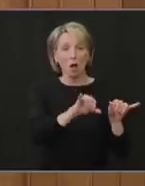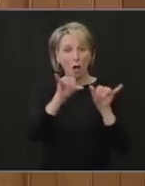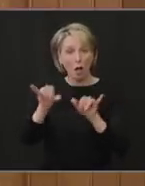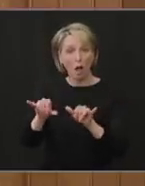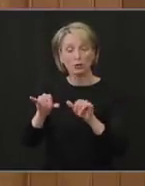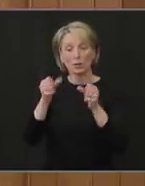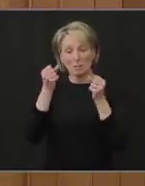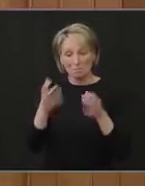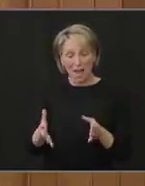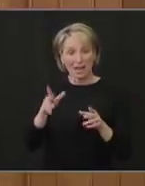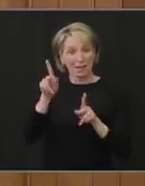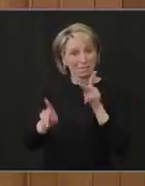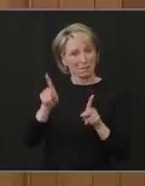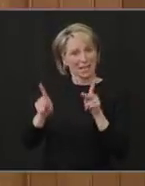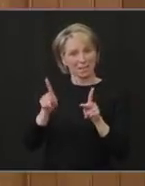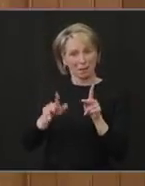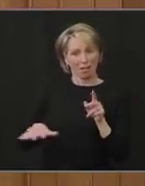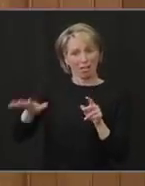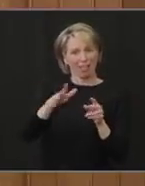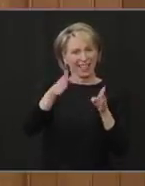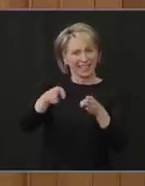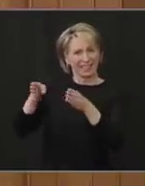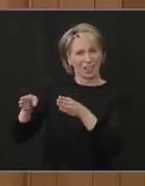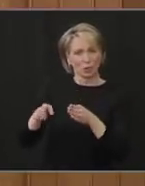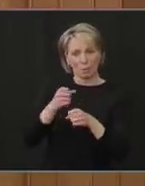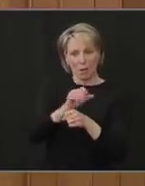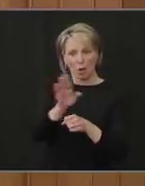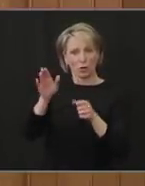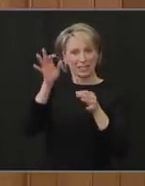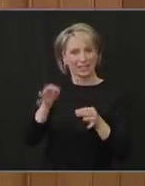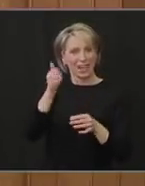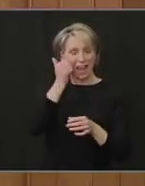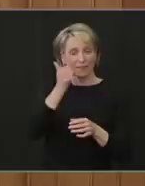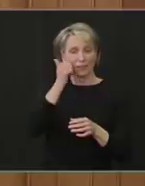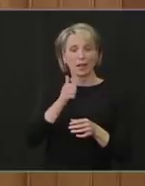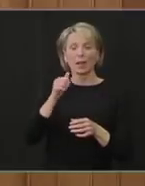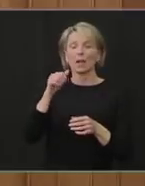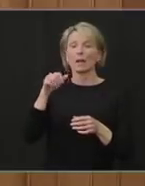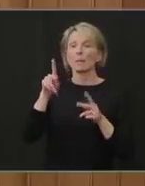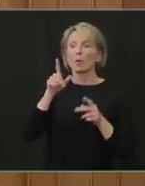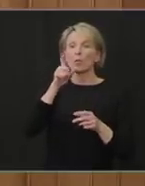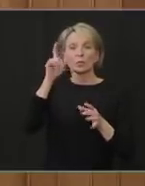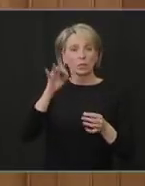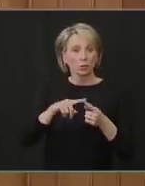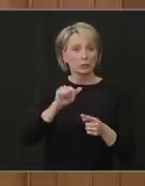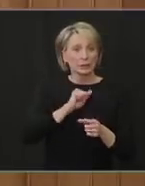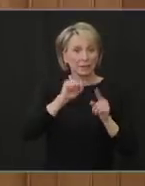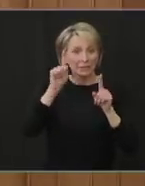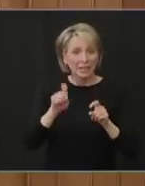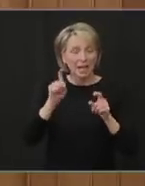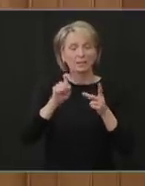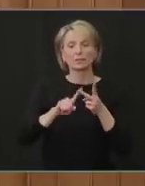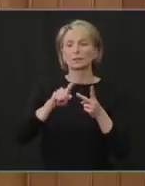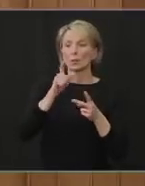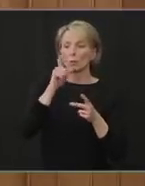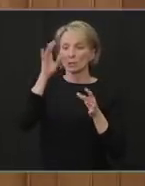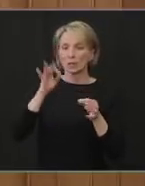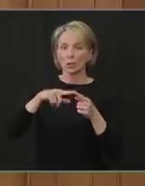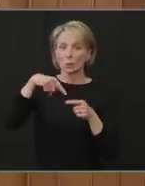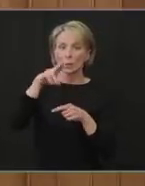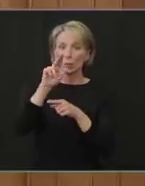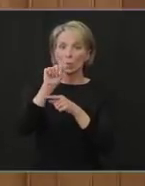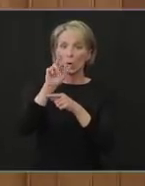by individuals who self-test, who choose to quarantine, who make